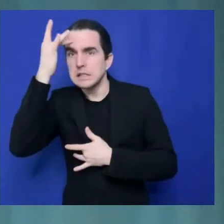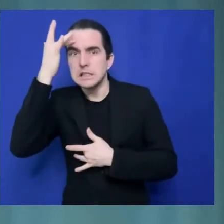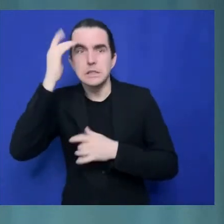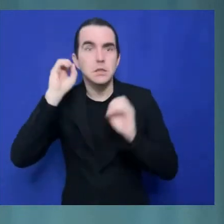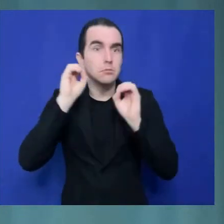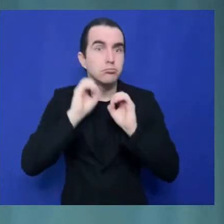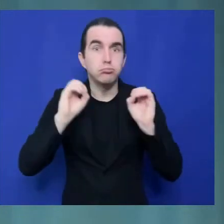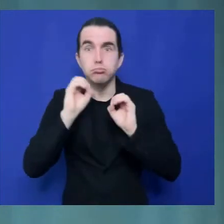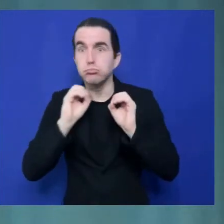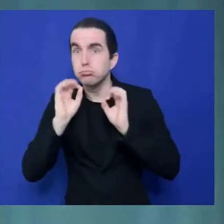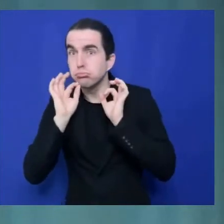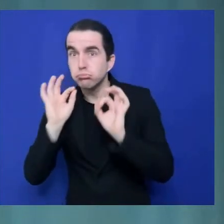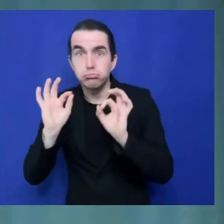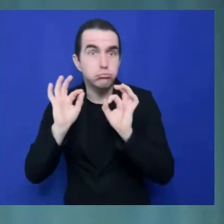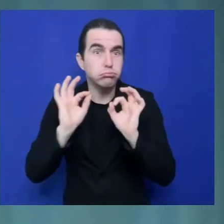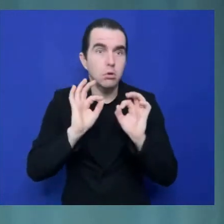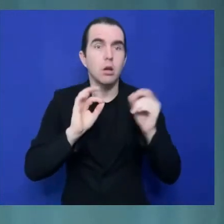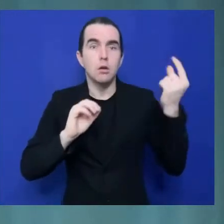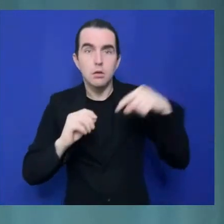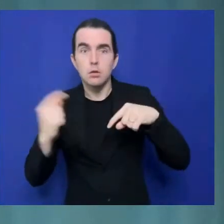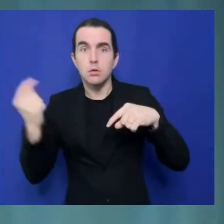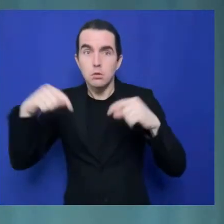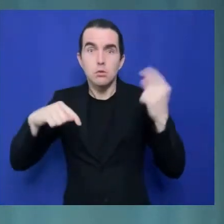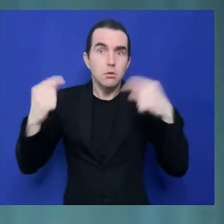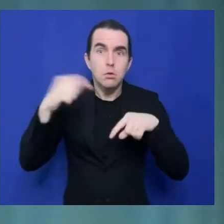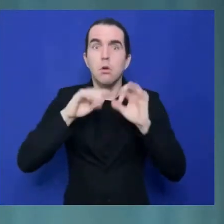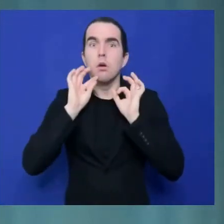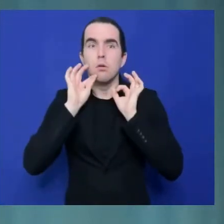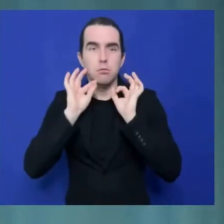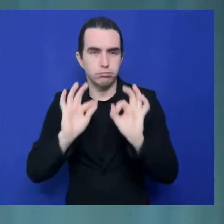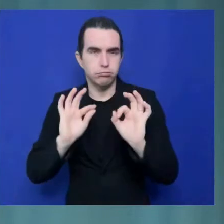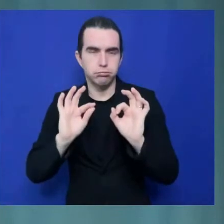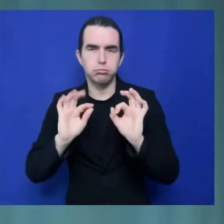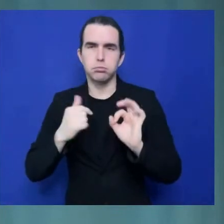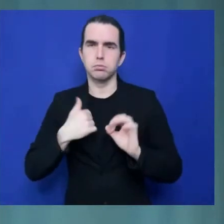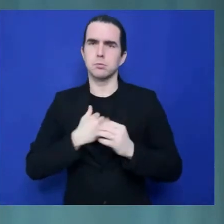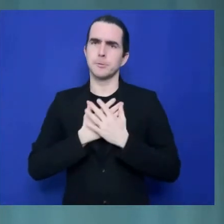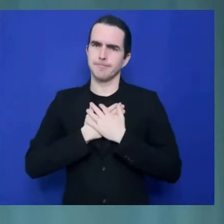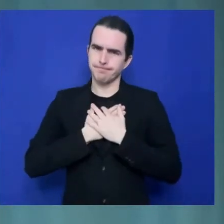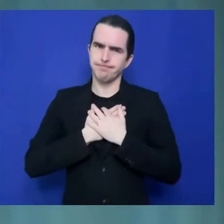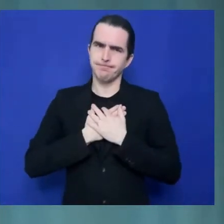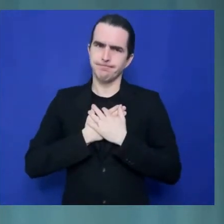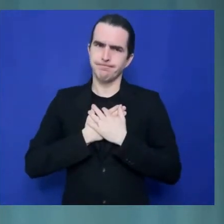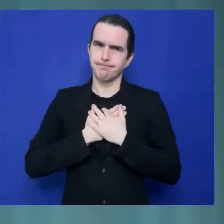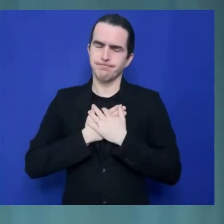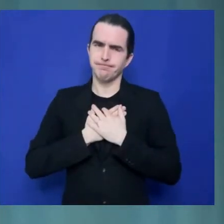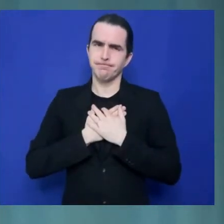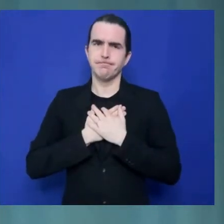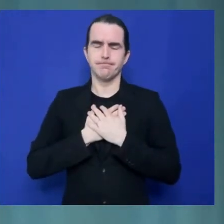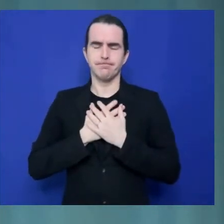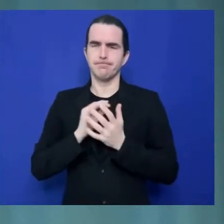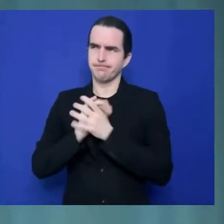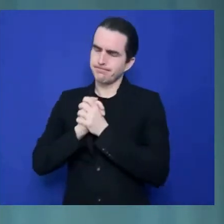I wanted to donate an accessible Corona monument. A monument